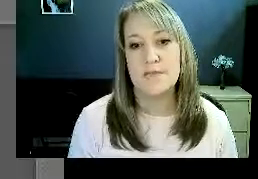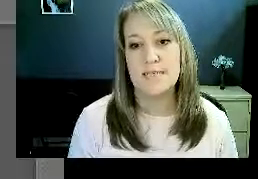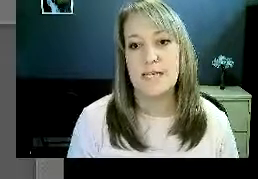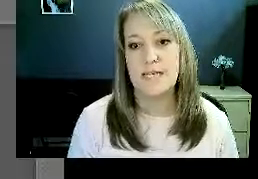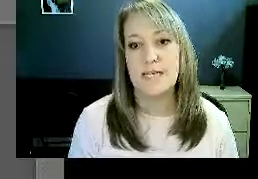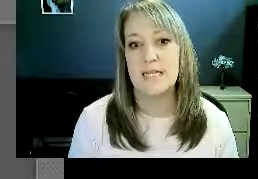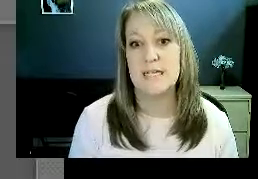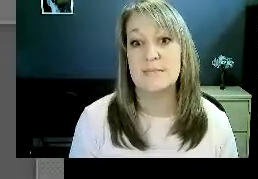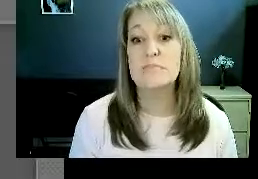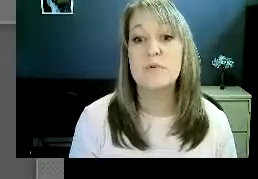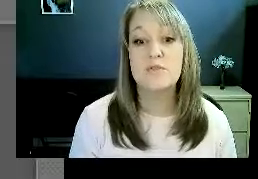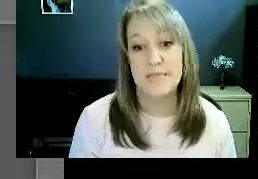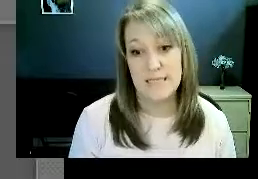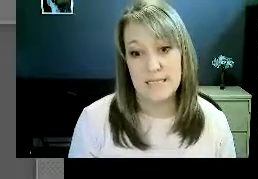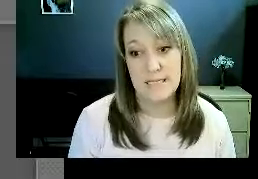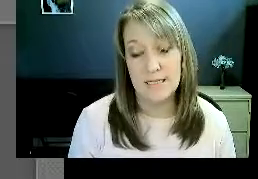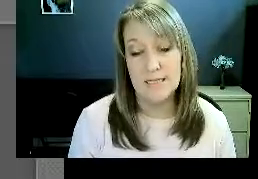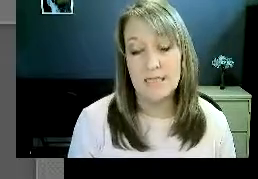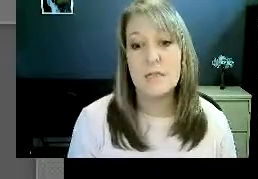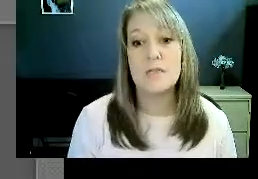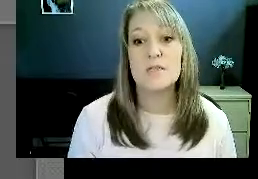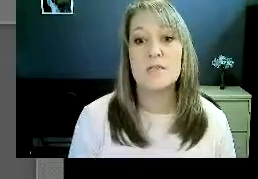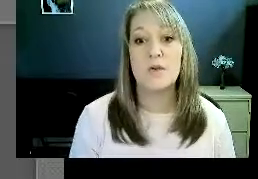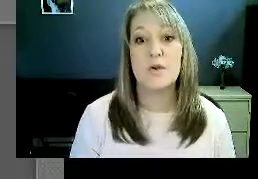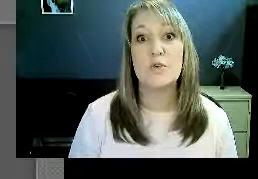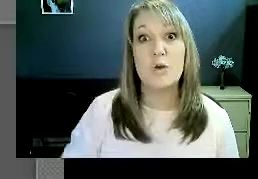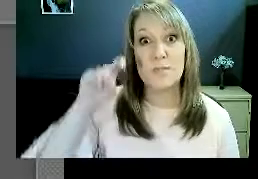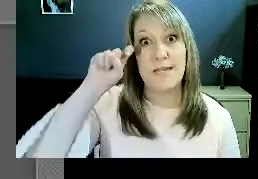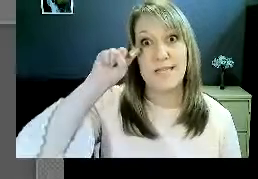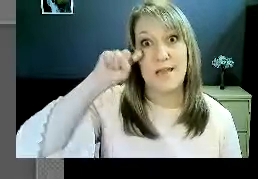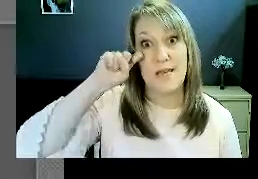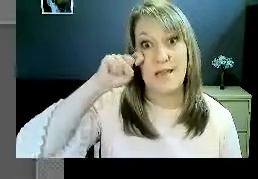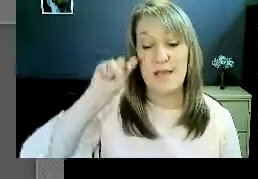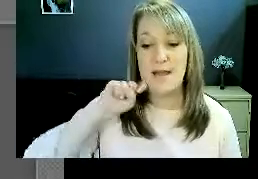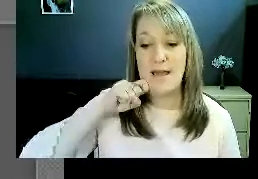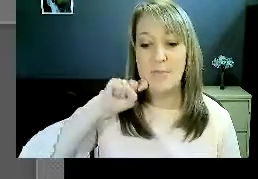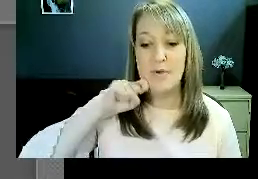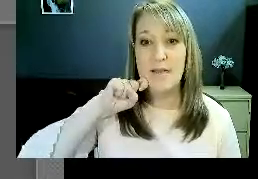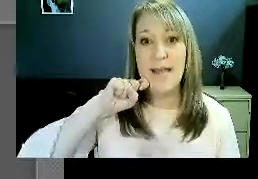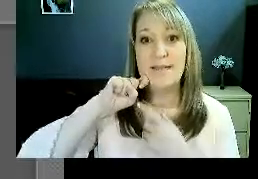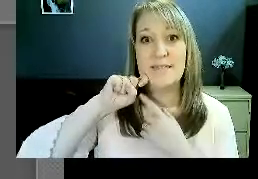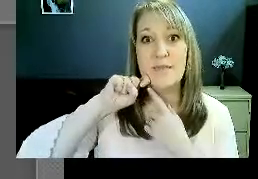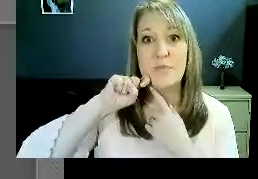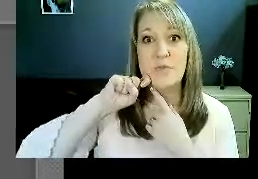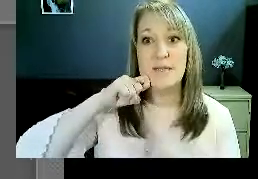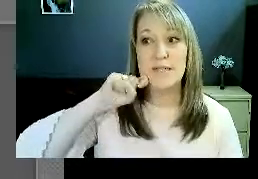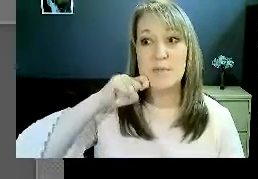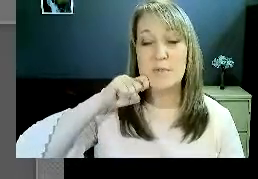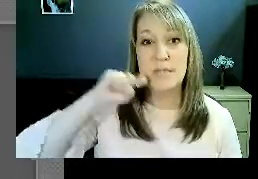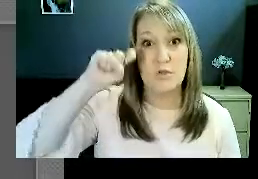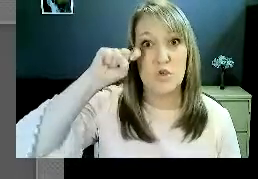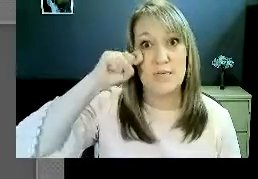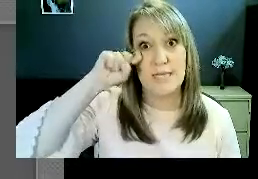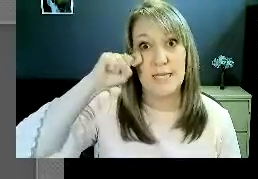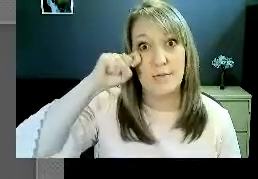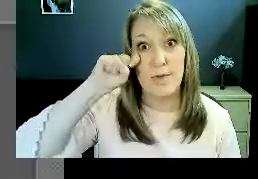parameters of a sign is movement. So you notice when I did onion and apple, it had the same movement. It was